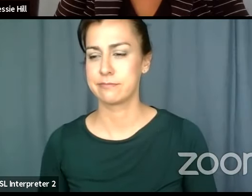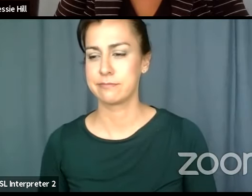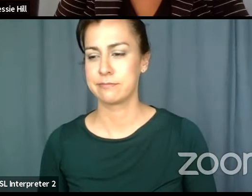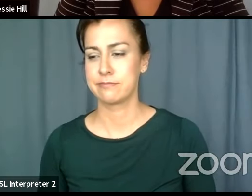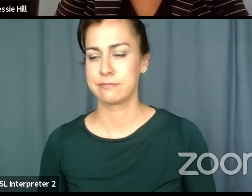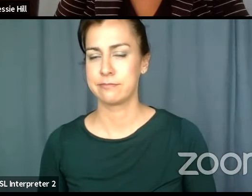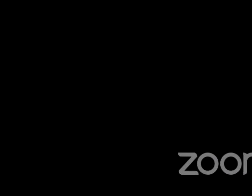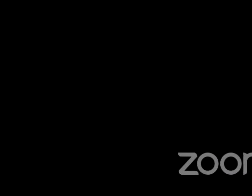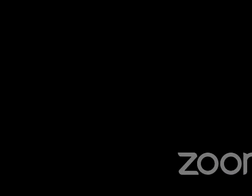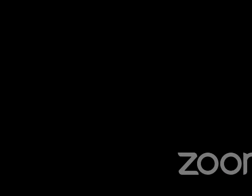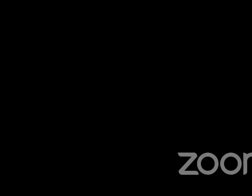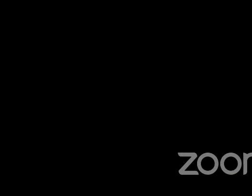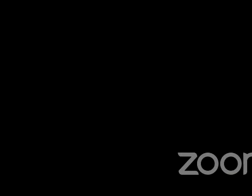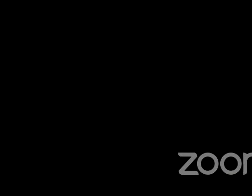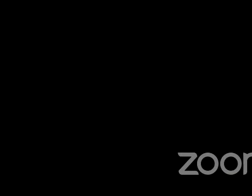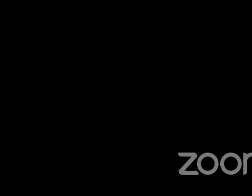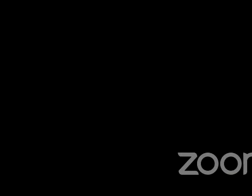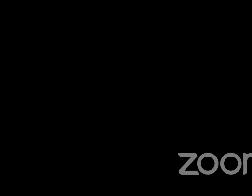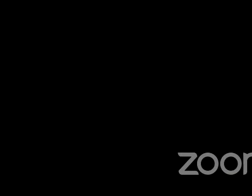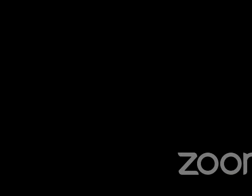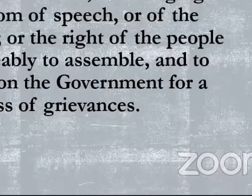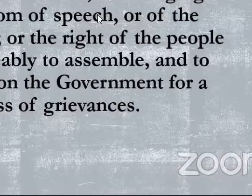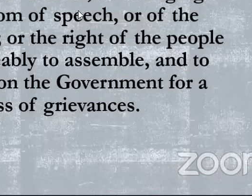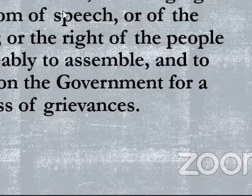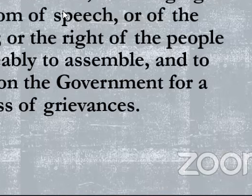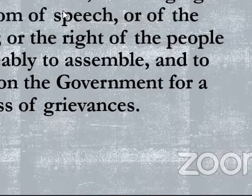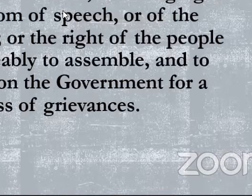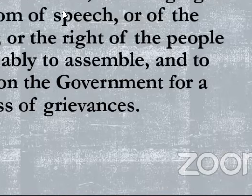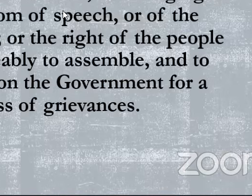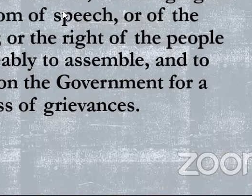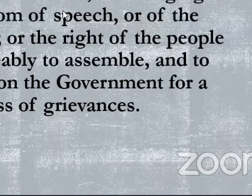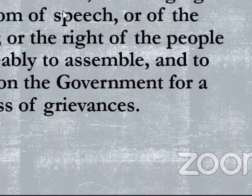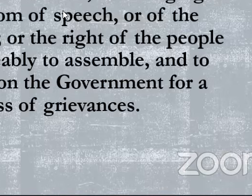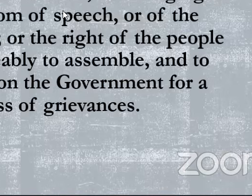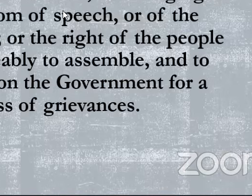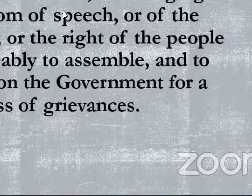to share. All right.